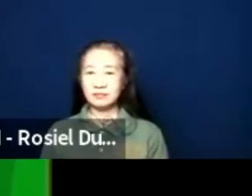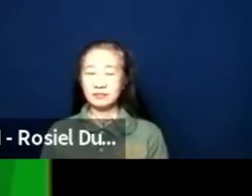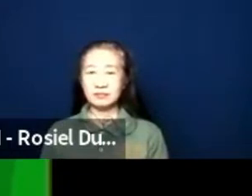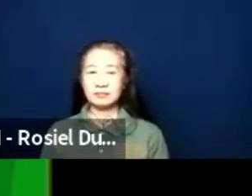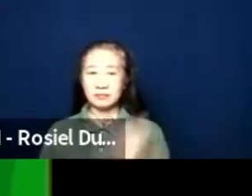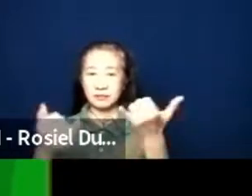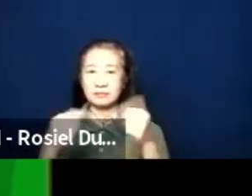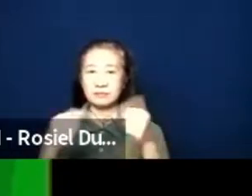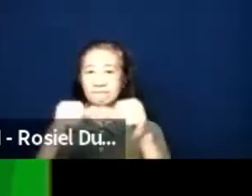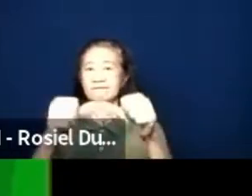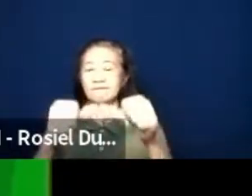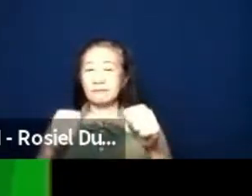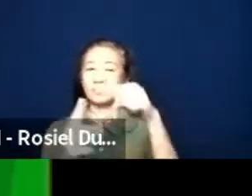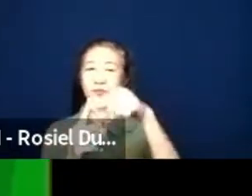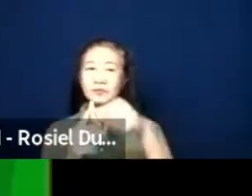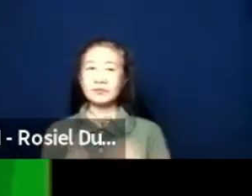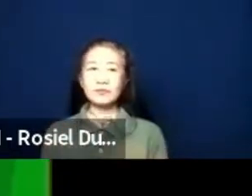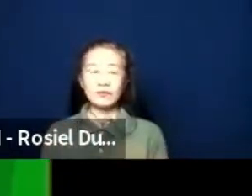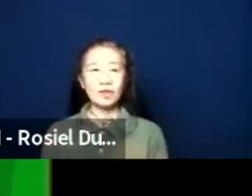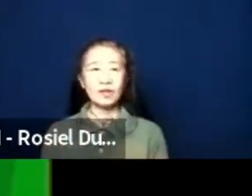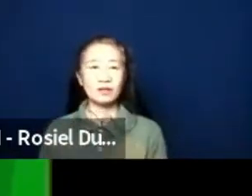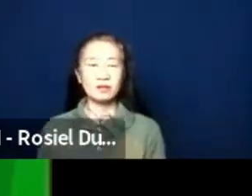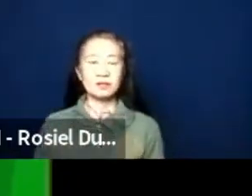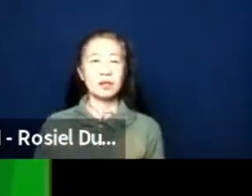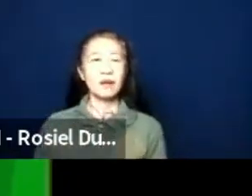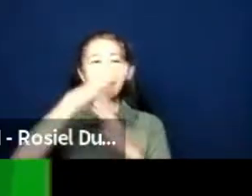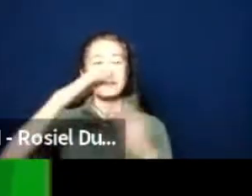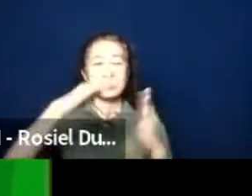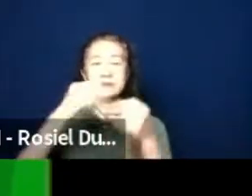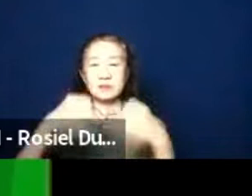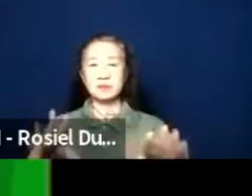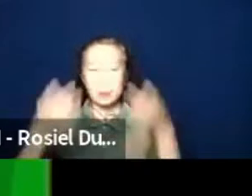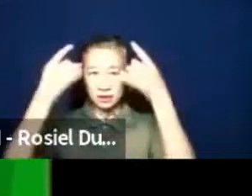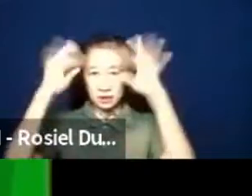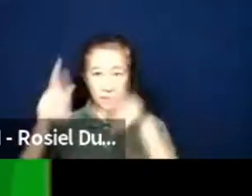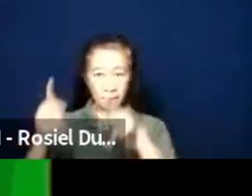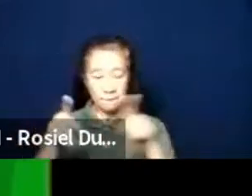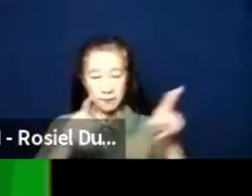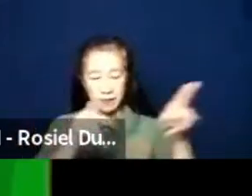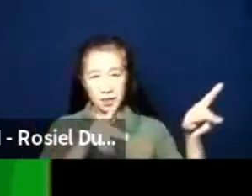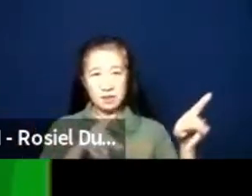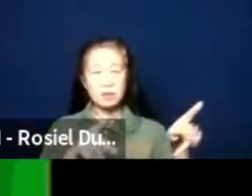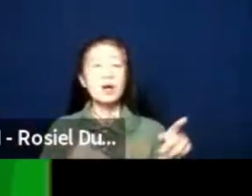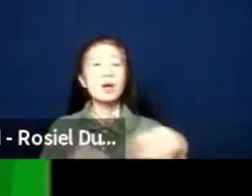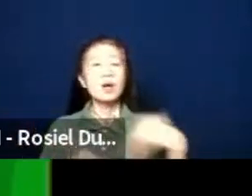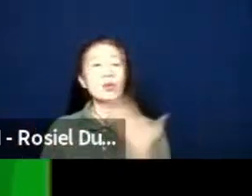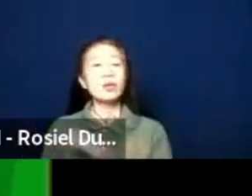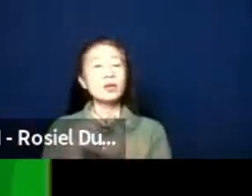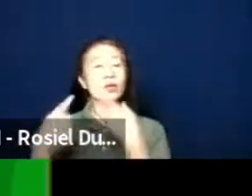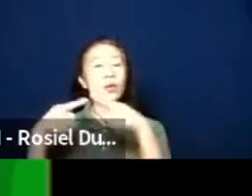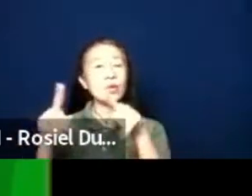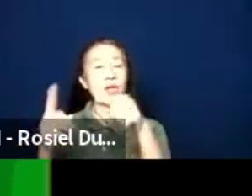Now let's move on to. So we're basically done in disaster preparedness. Now we're going to the